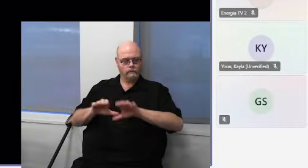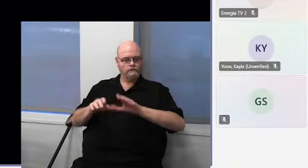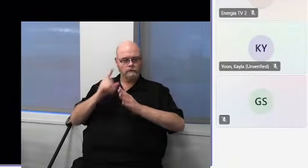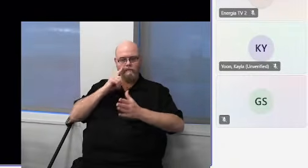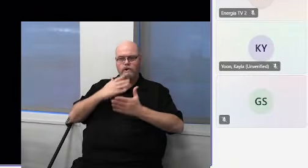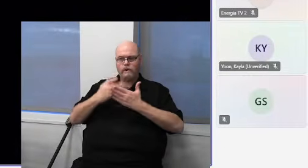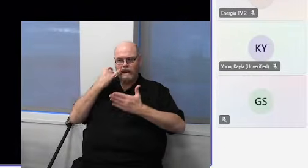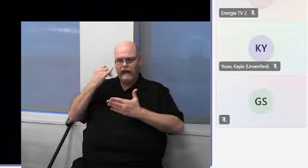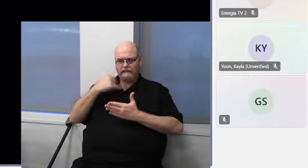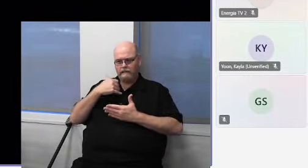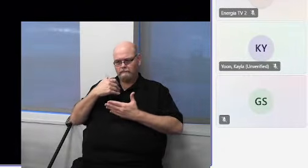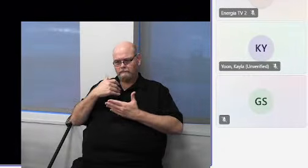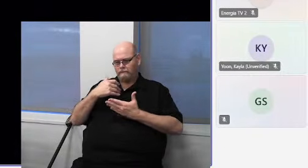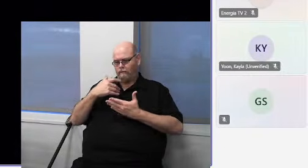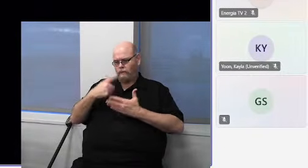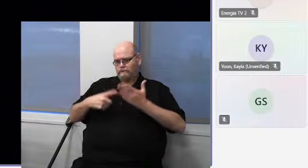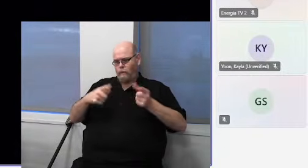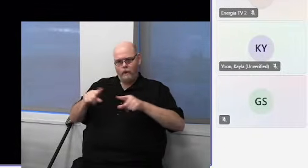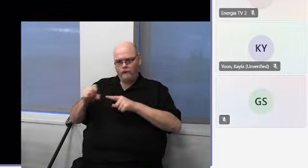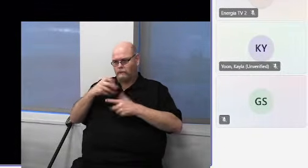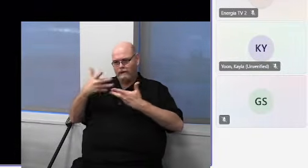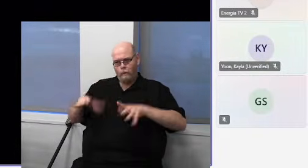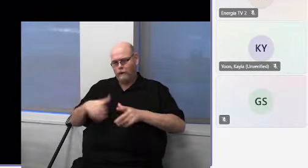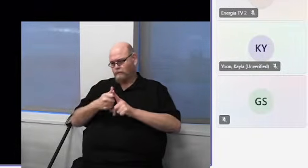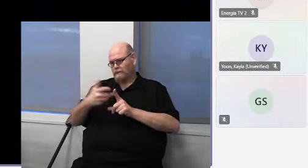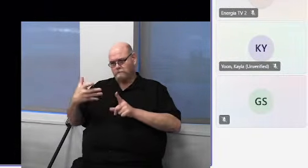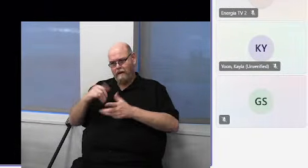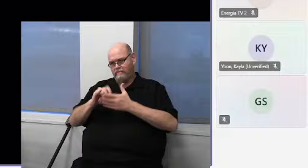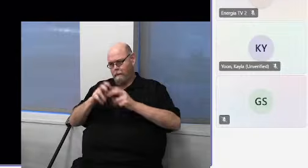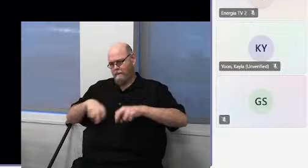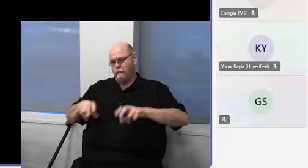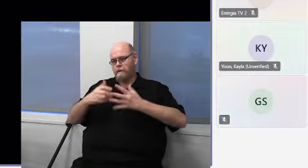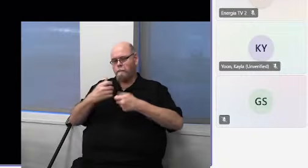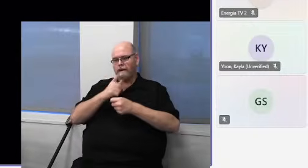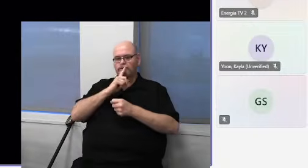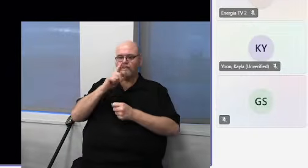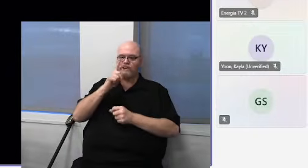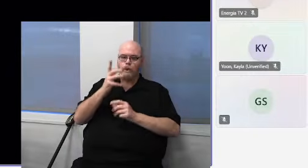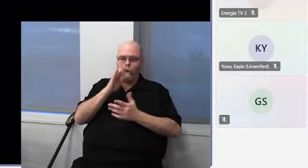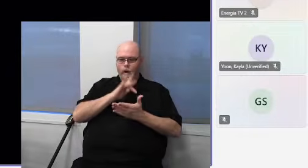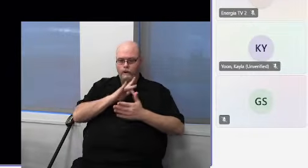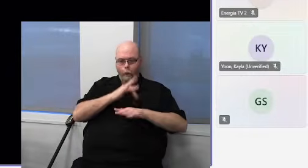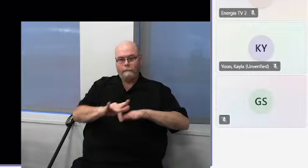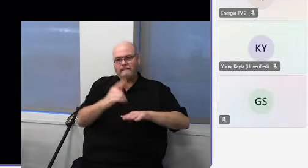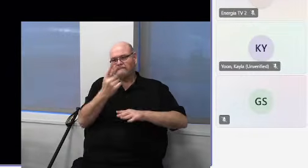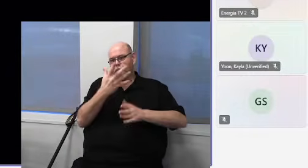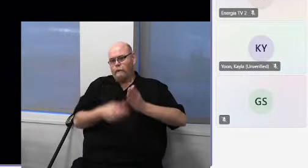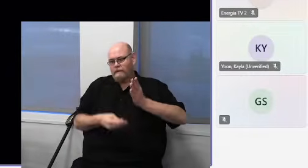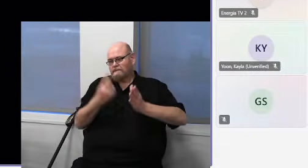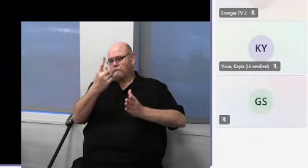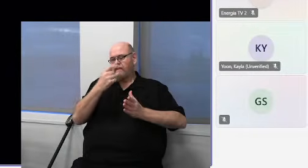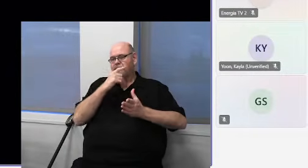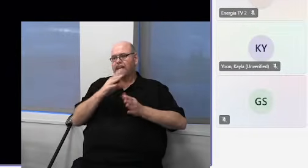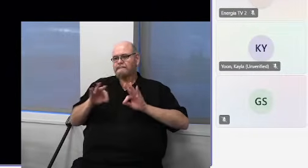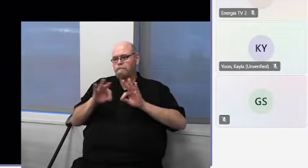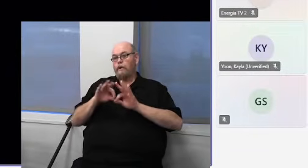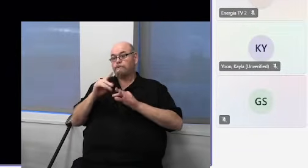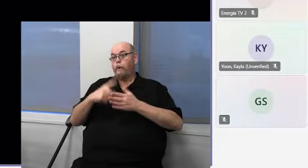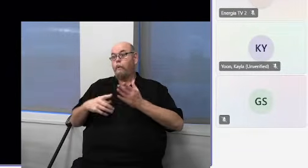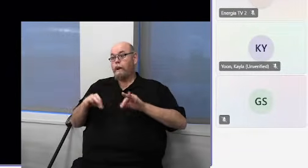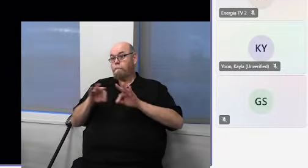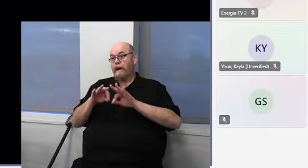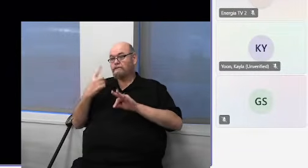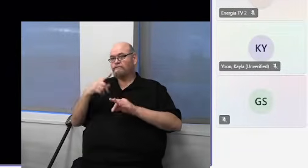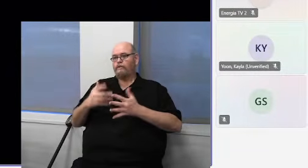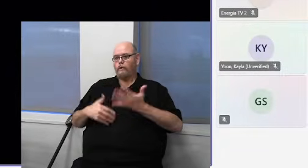do, but I've got a good eye for what's going on. I'm not looking to expand the panel. What I'm looking to do is make sure we don't leave something out that matters. And frankly,